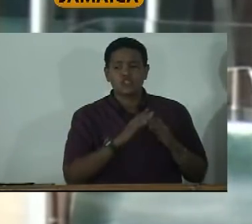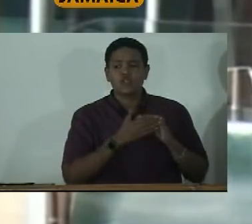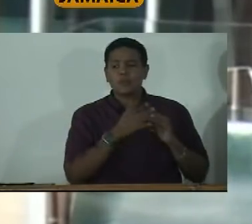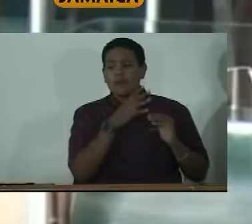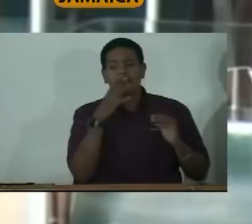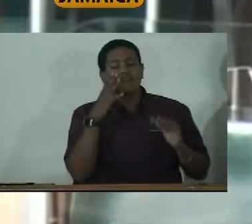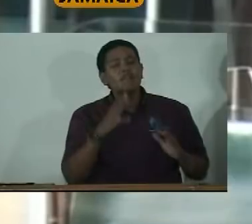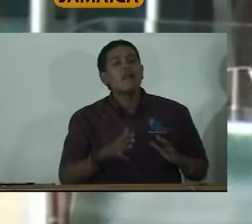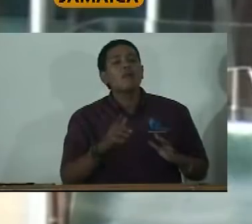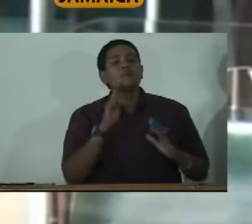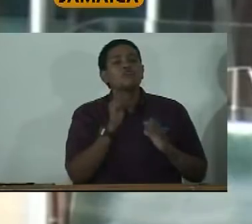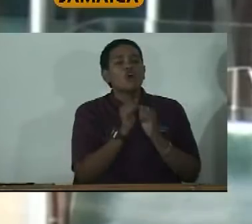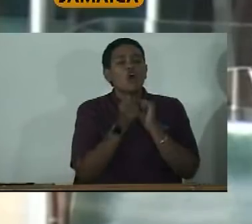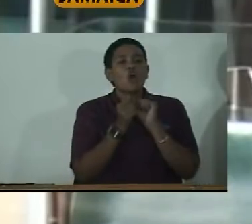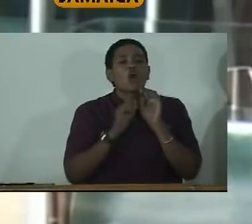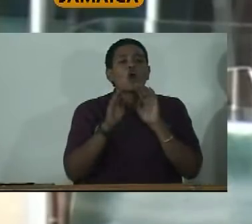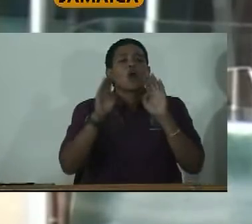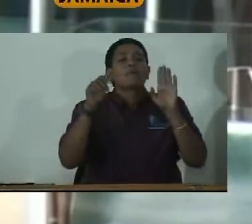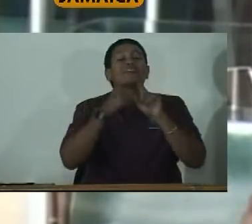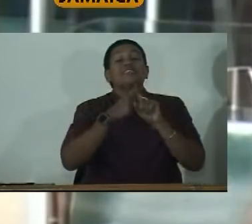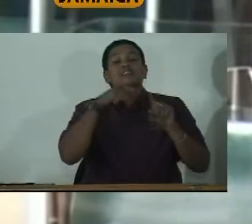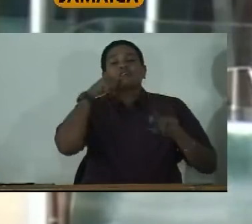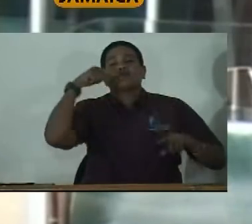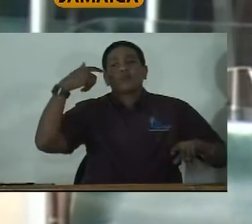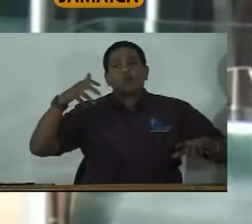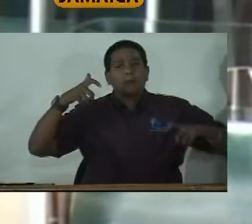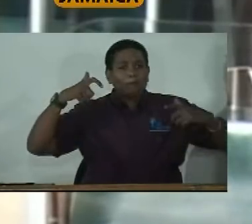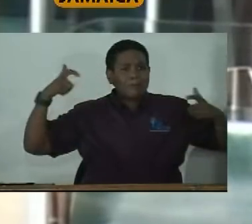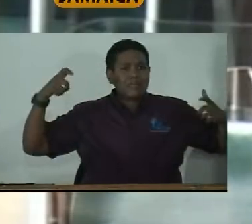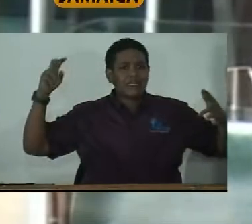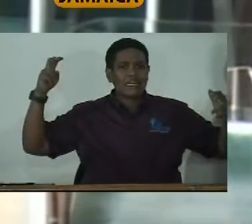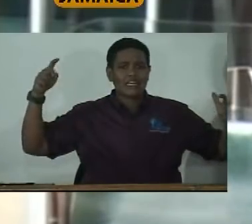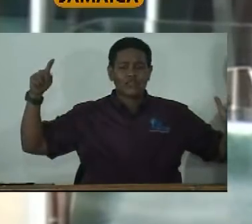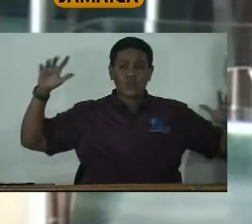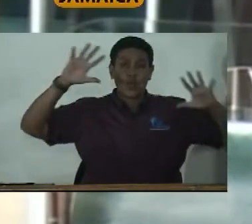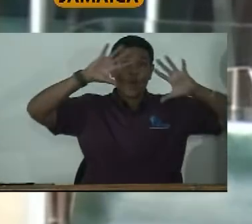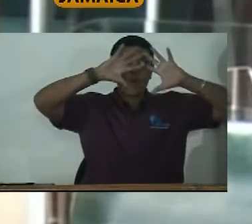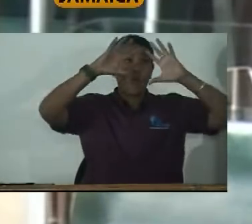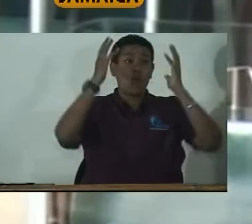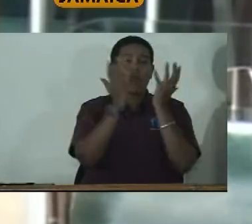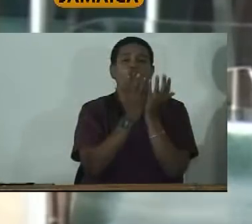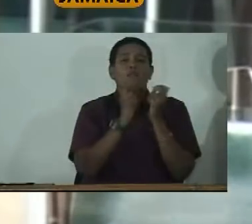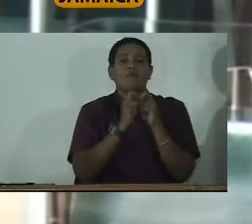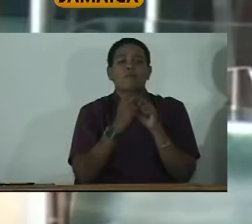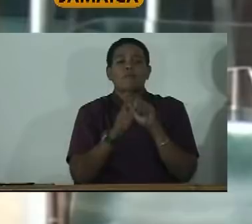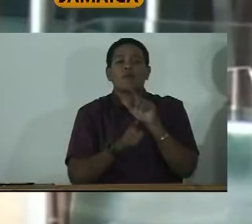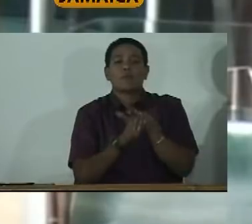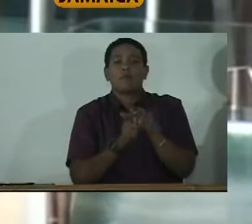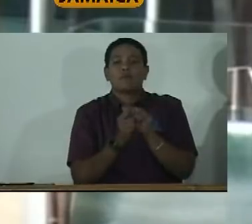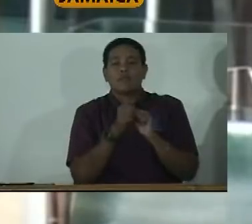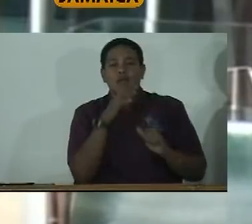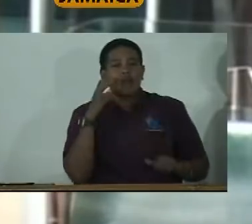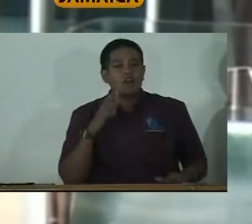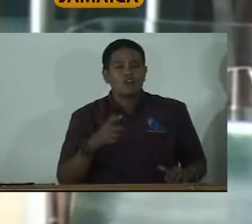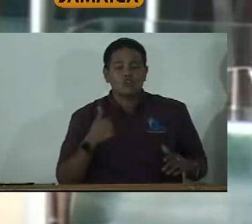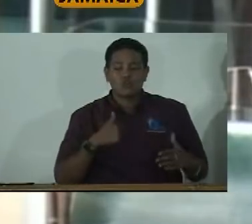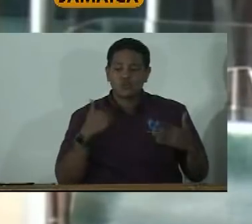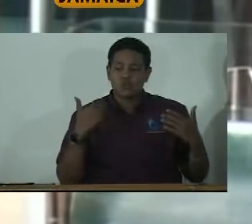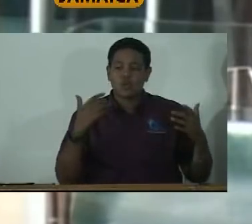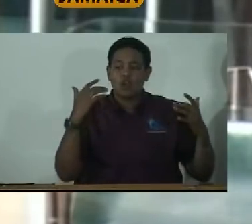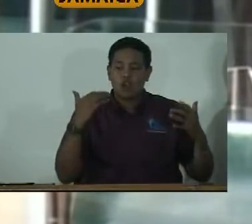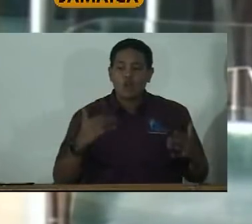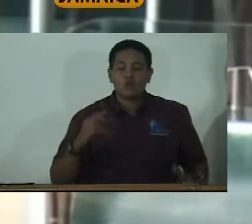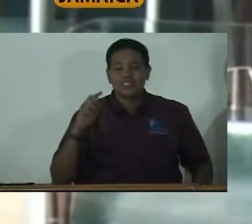farmers. Competitiveness is a very big issue globally when it comes on to agriculture. We move down to